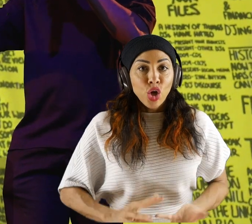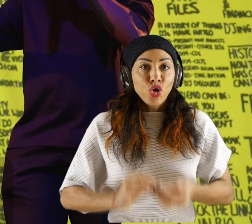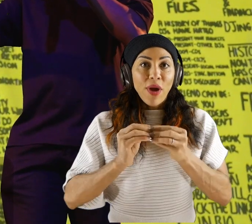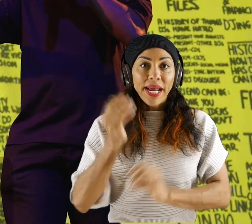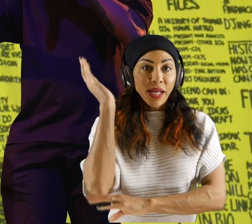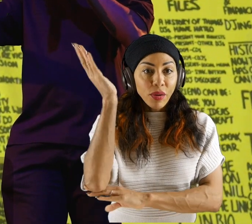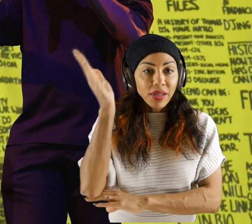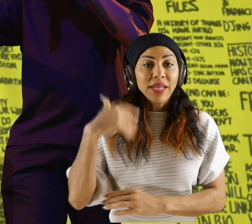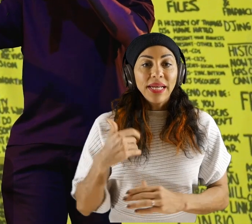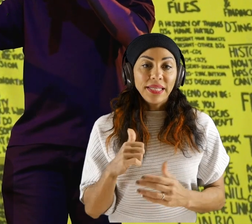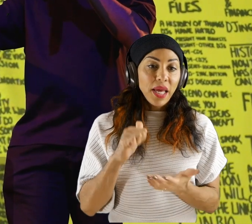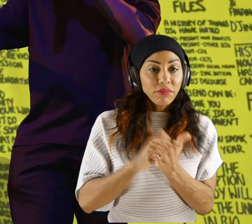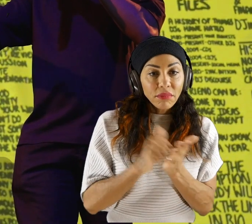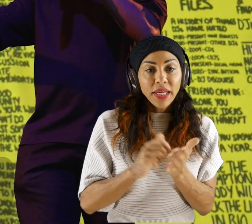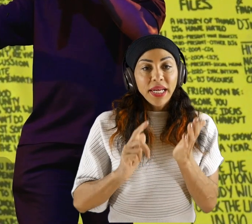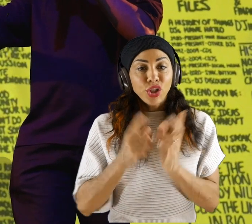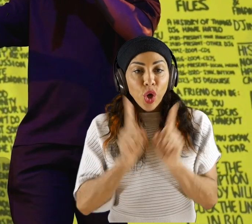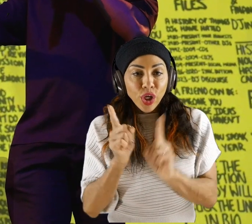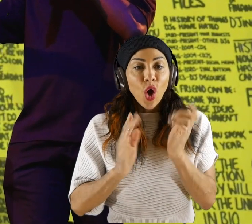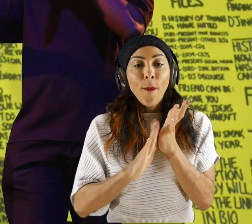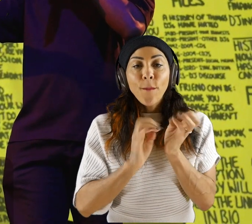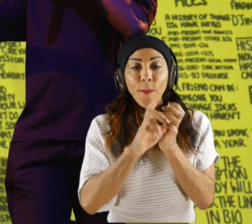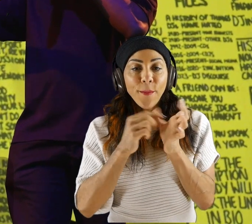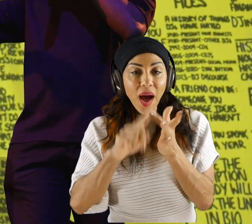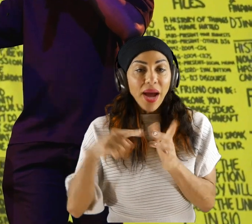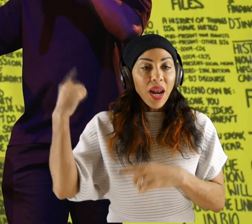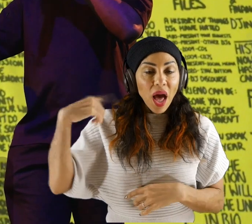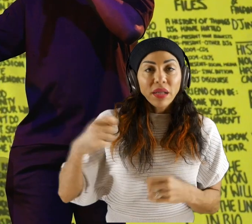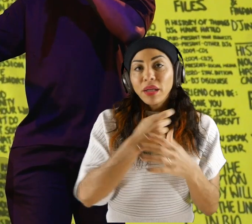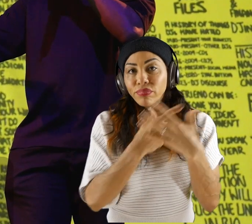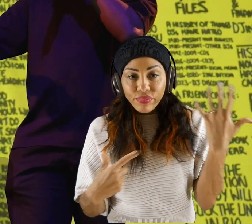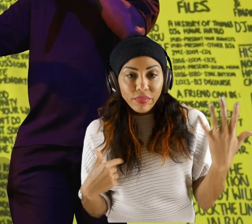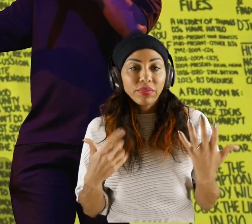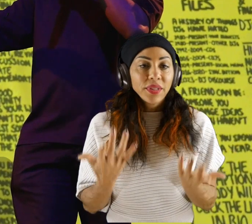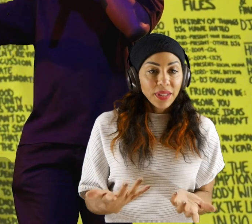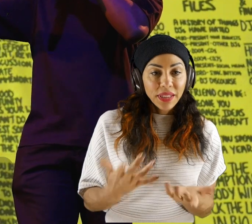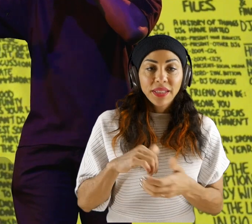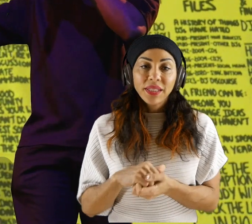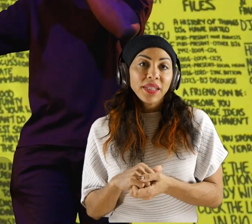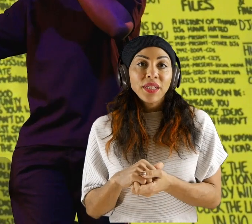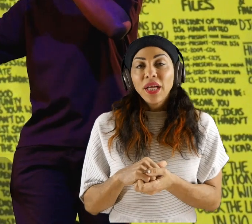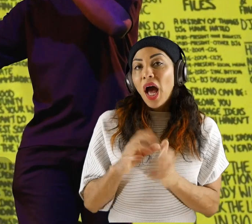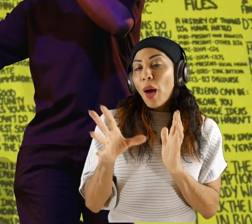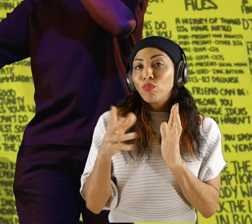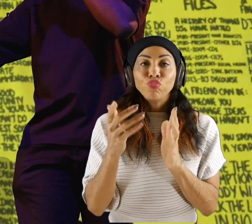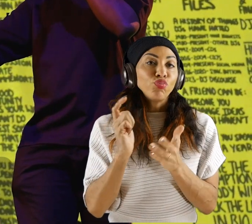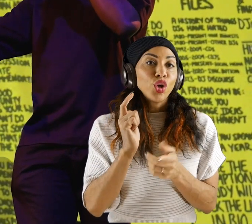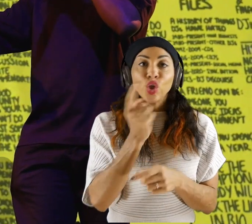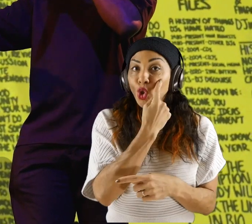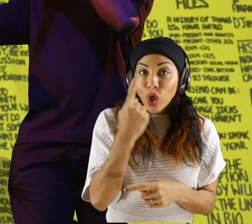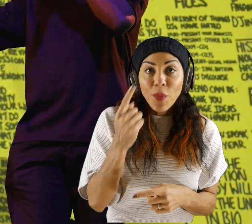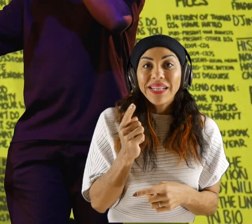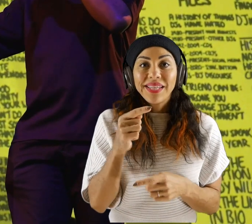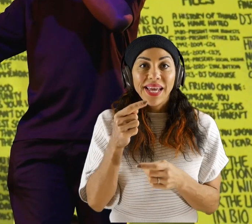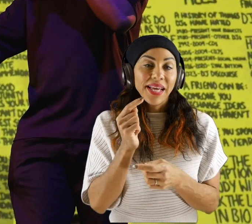Paulo, Tokyo, Mumbai, London, Brighton? Is Friends Buy Tickets true in all those places? Is Document Your Ting still true in those places?